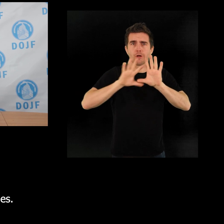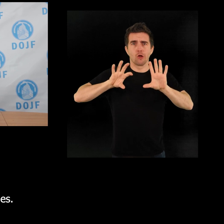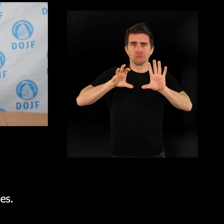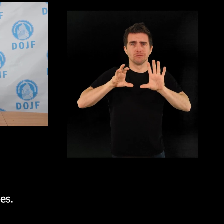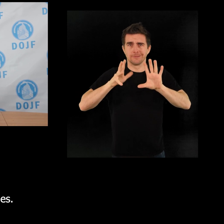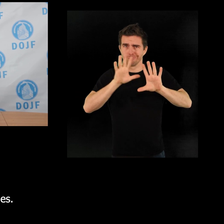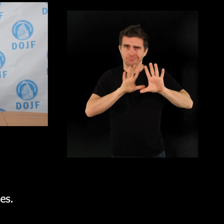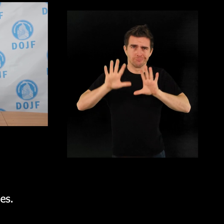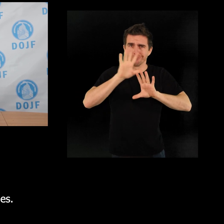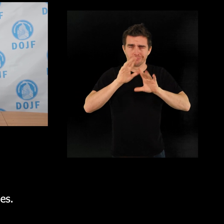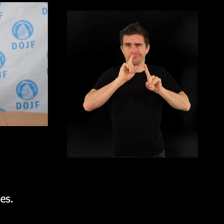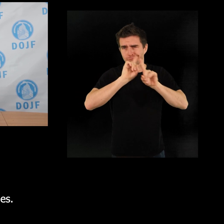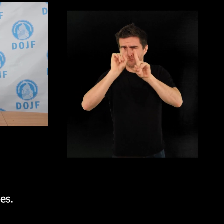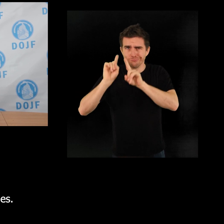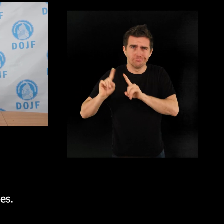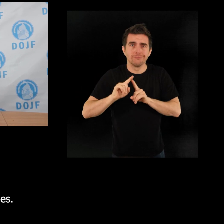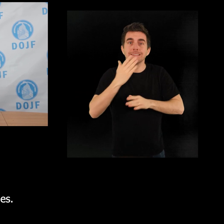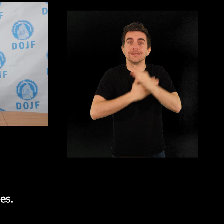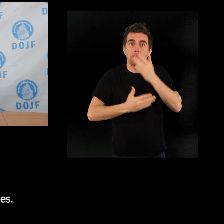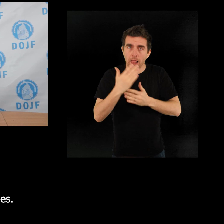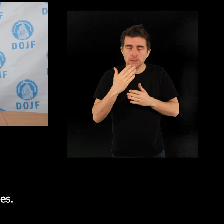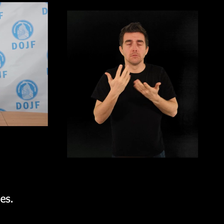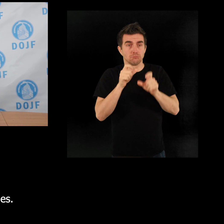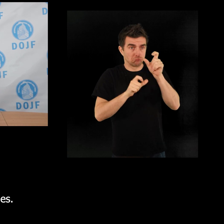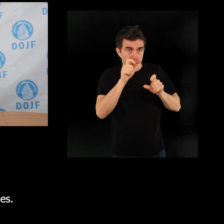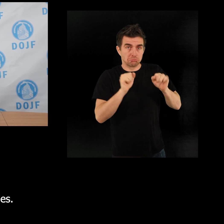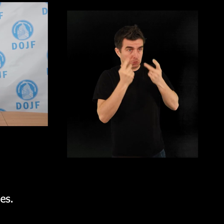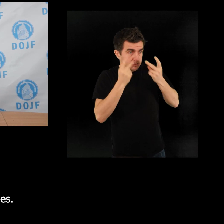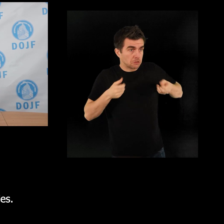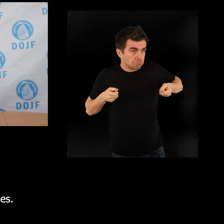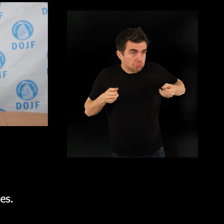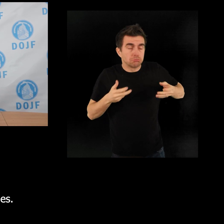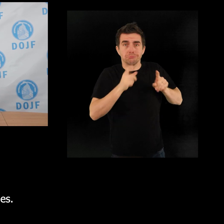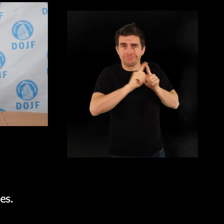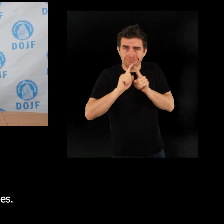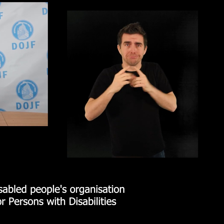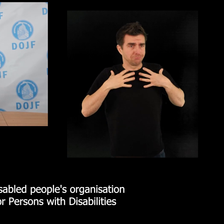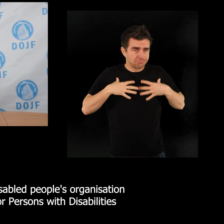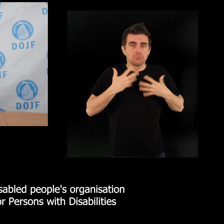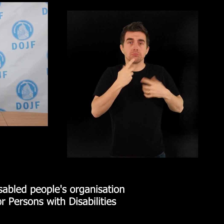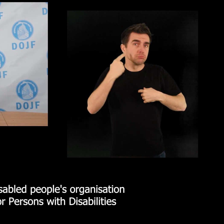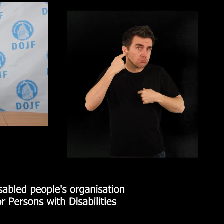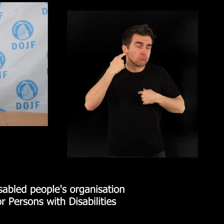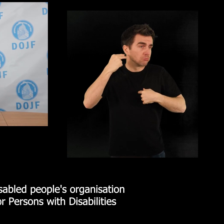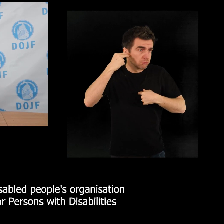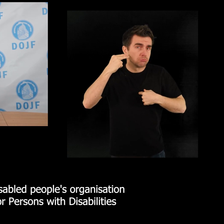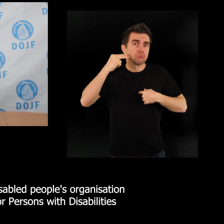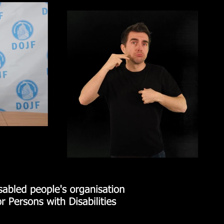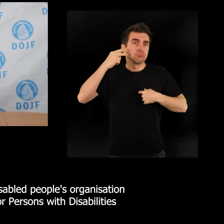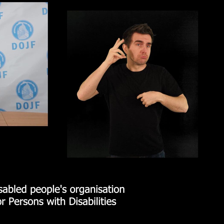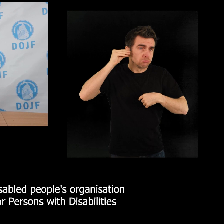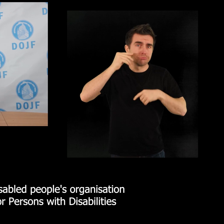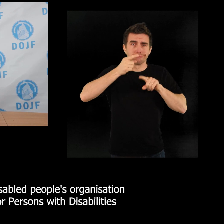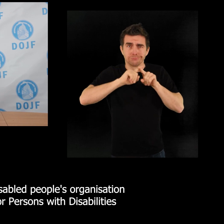disabilities, namely physical, hearing, visual and intellectual disabilities. The DOJP is